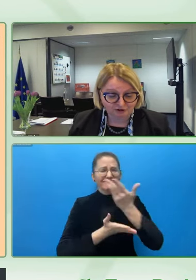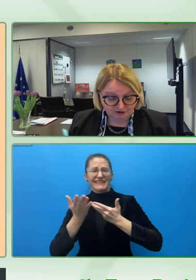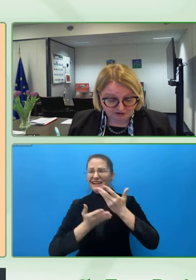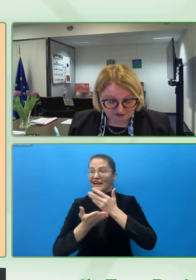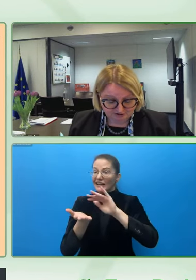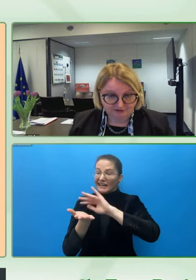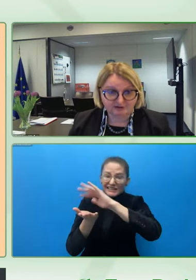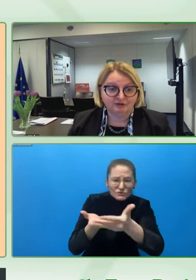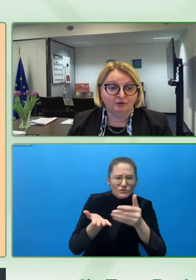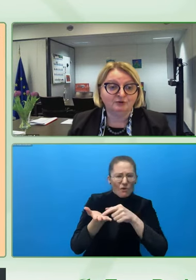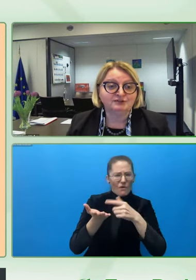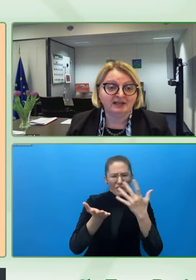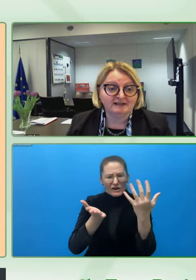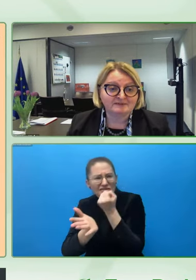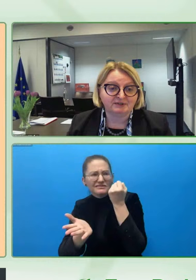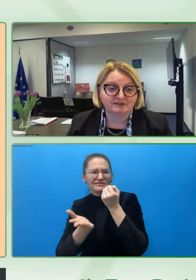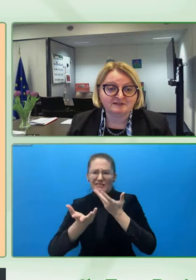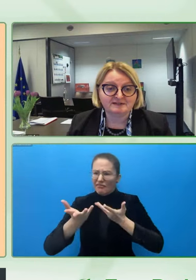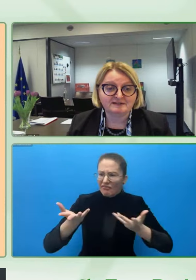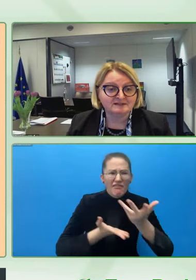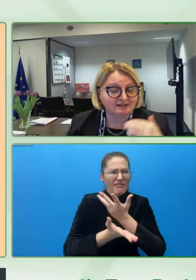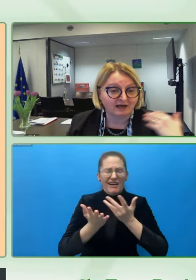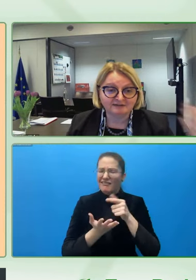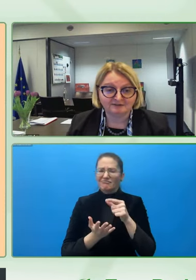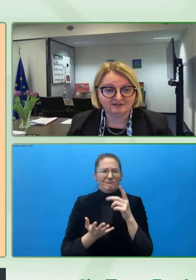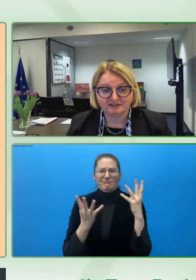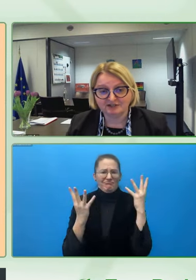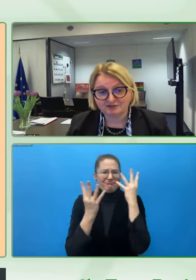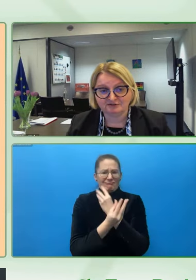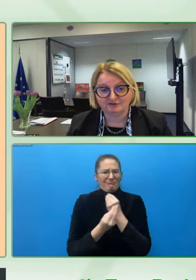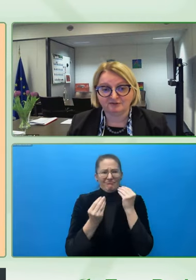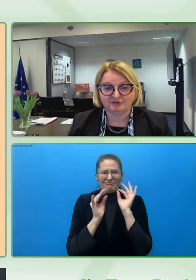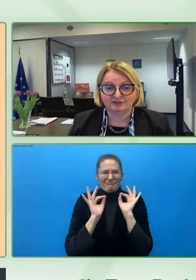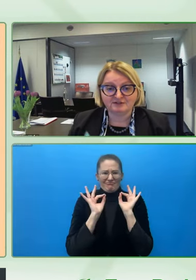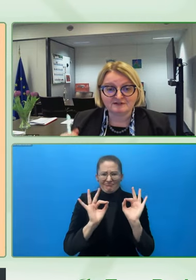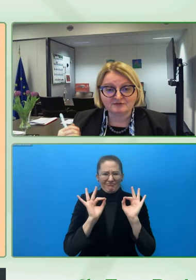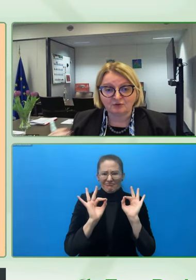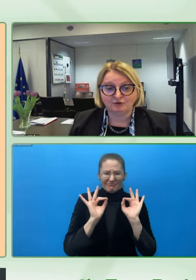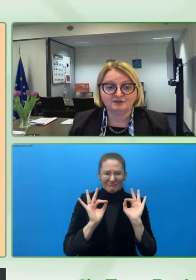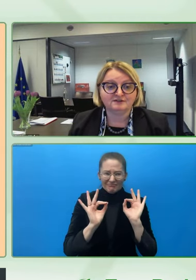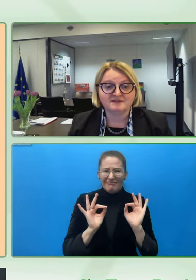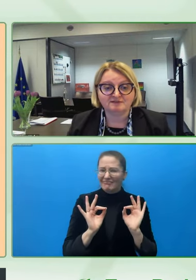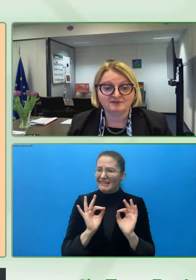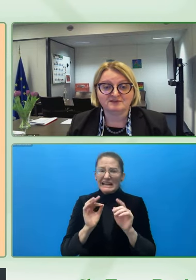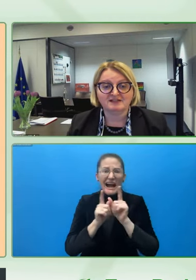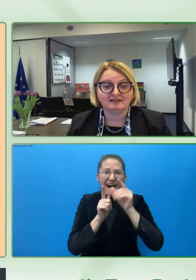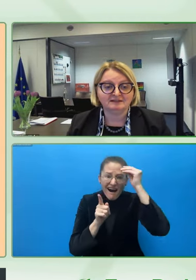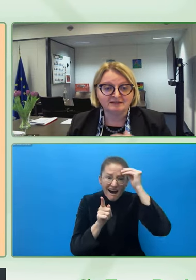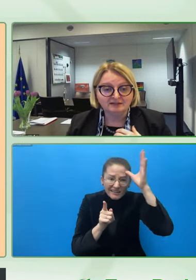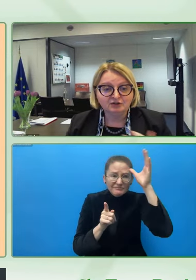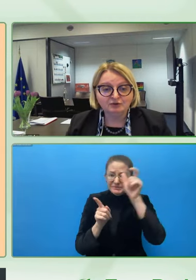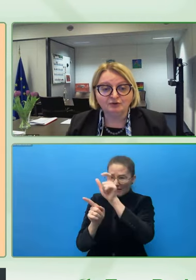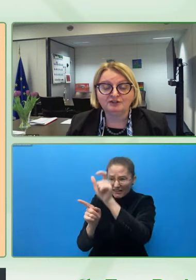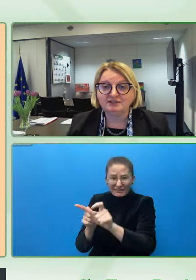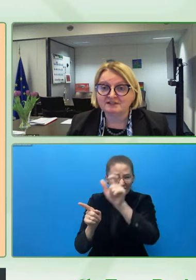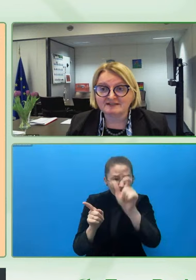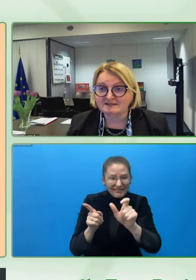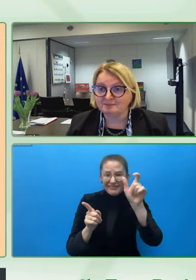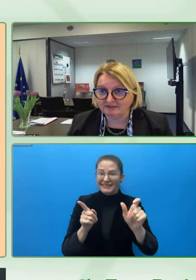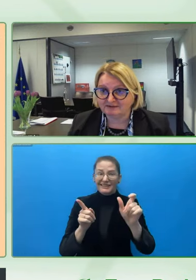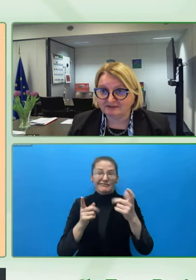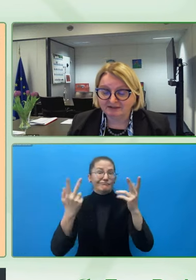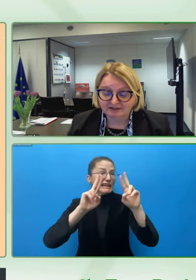how all the experts, either at the national authorities or the civil society or